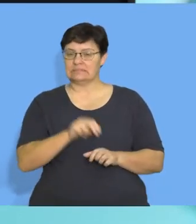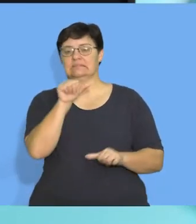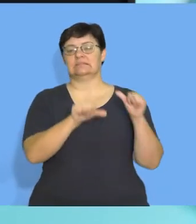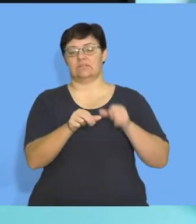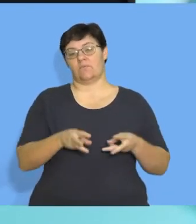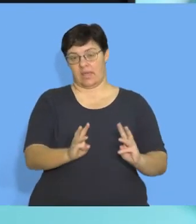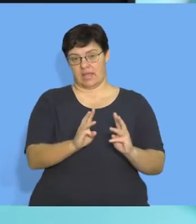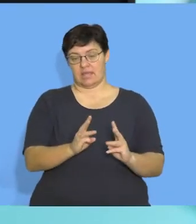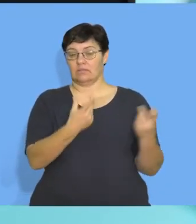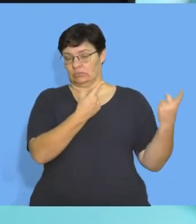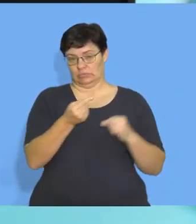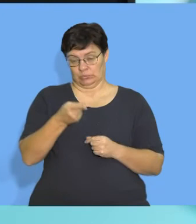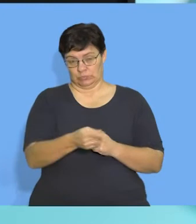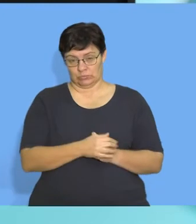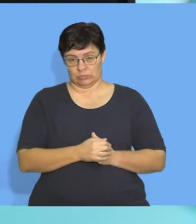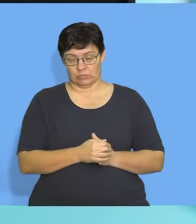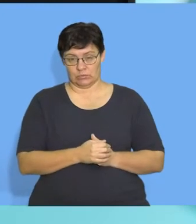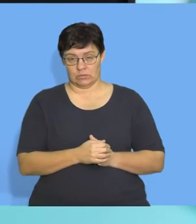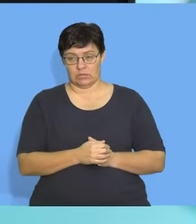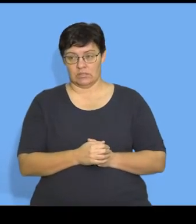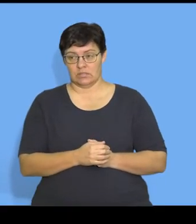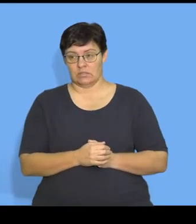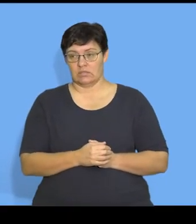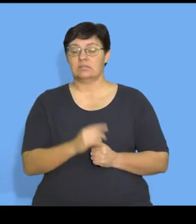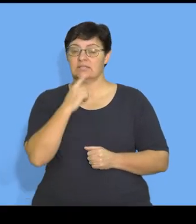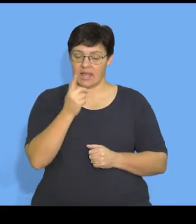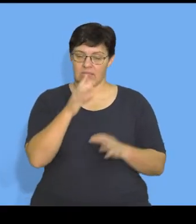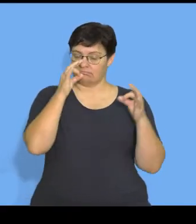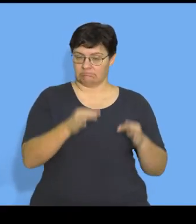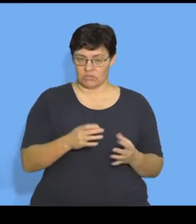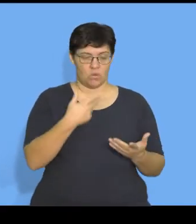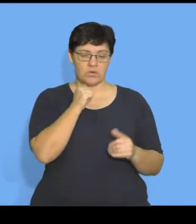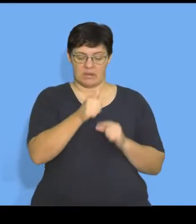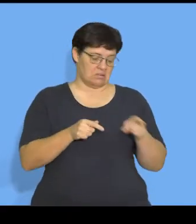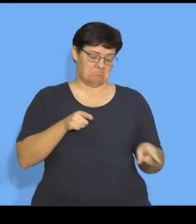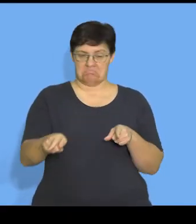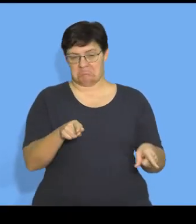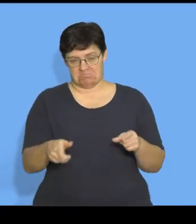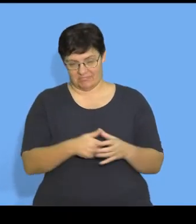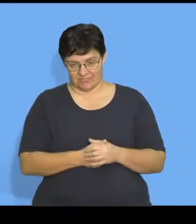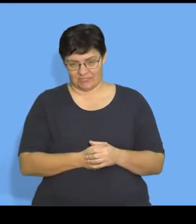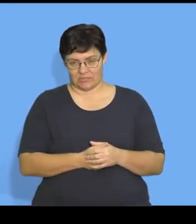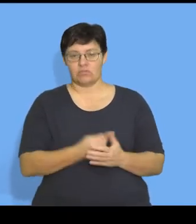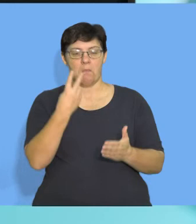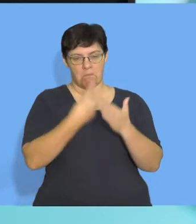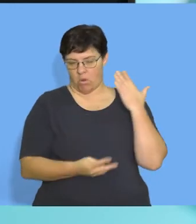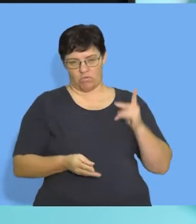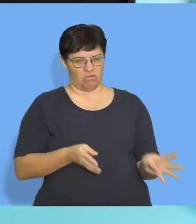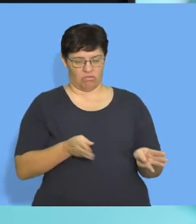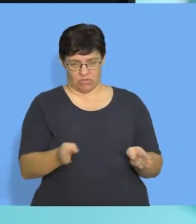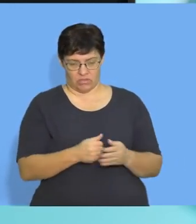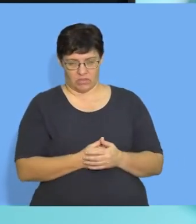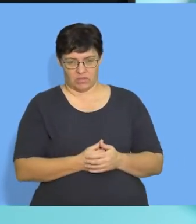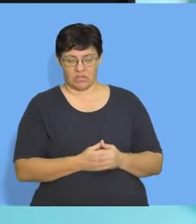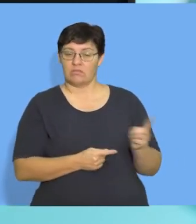is what we're doing. They said again, determine. So I don't mind how we do it. So we're going to do it both ways. We're going to do it